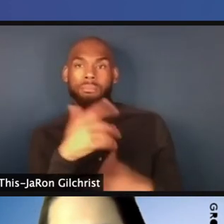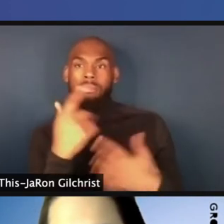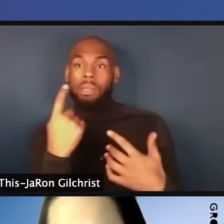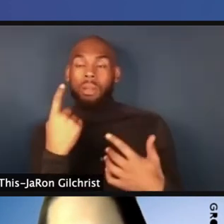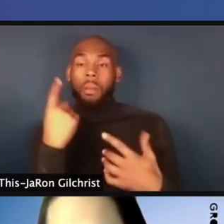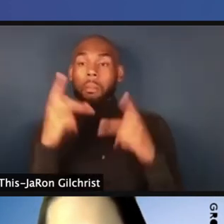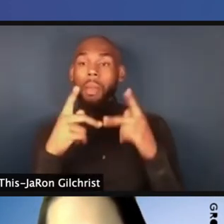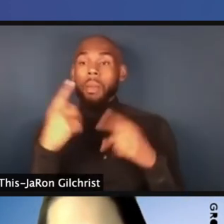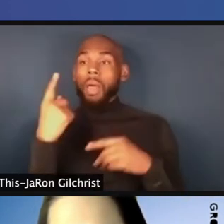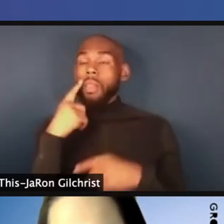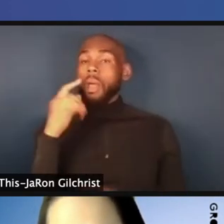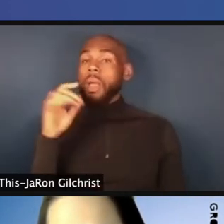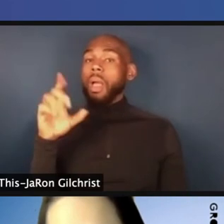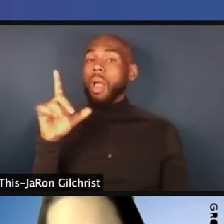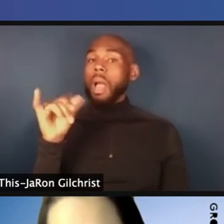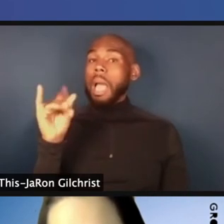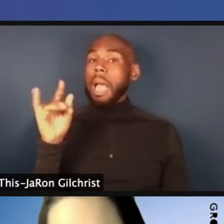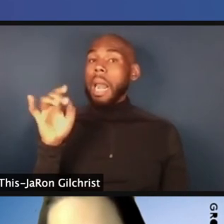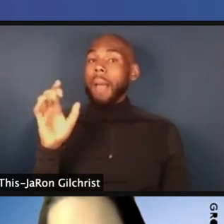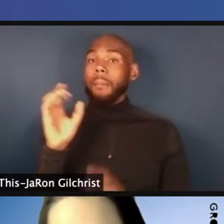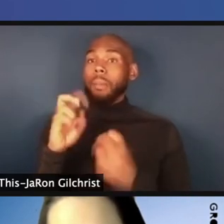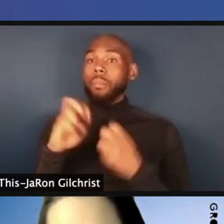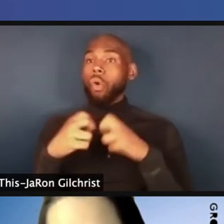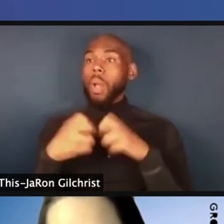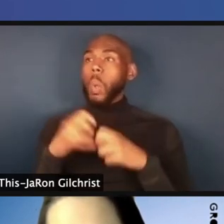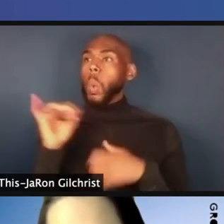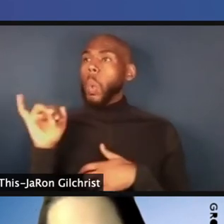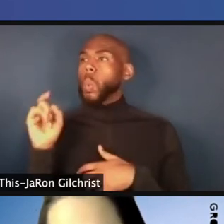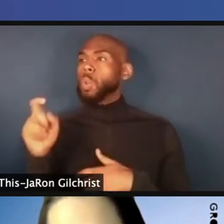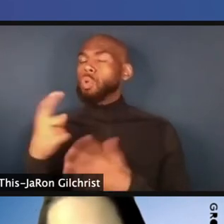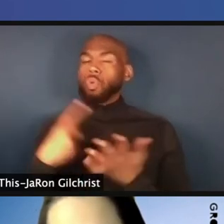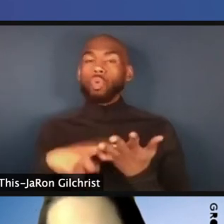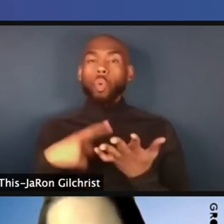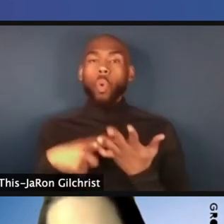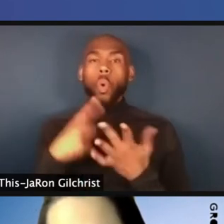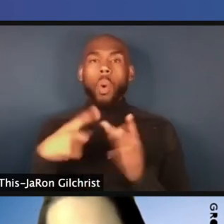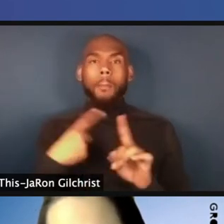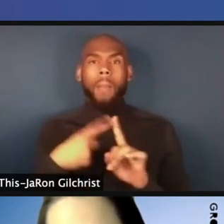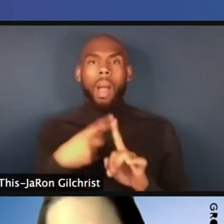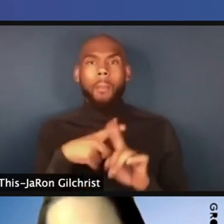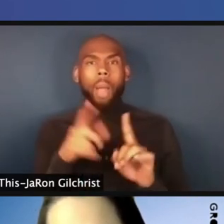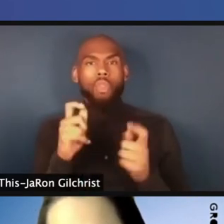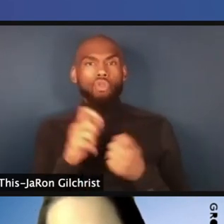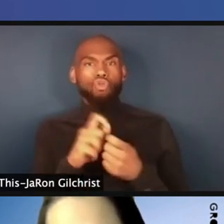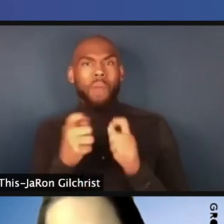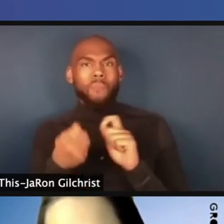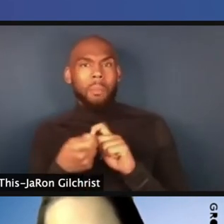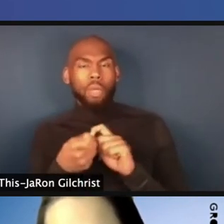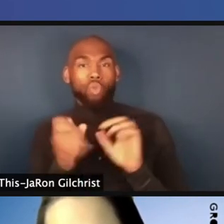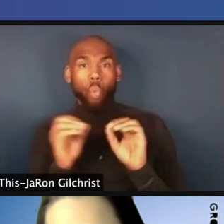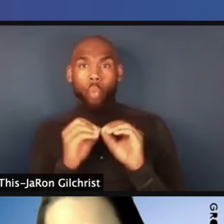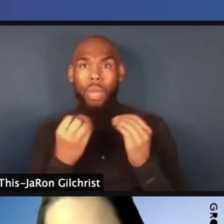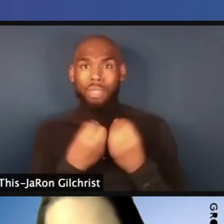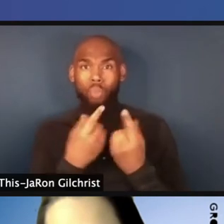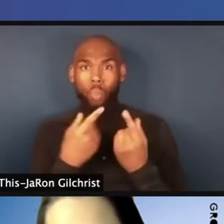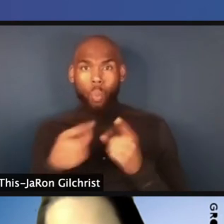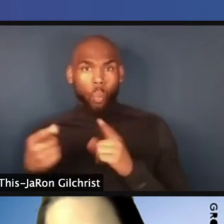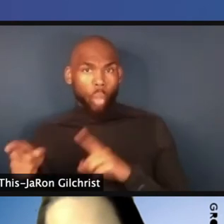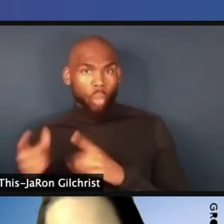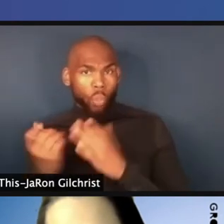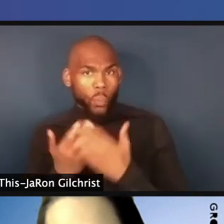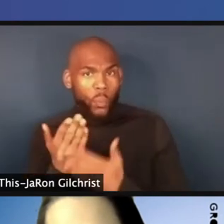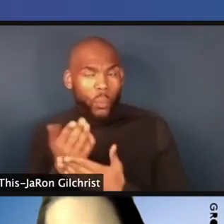and we should talk about it. And there isn't this sense that the transformation that organizations are going through, talking about